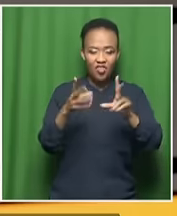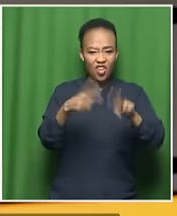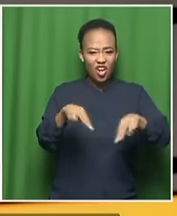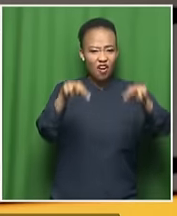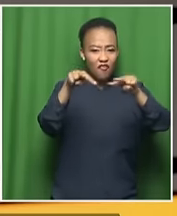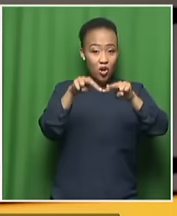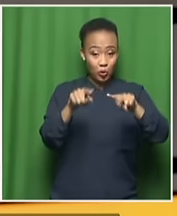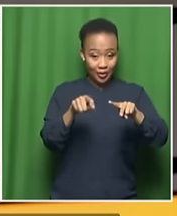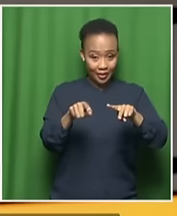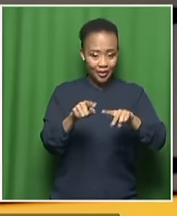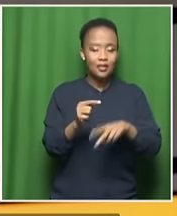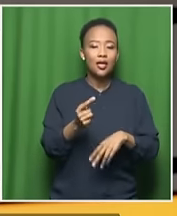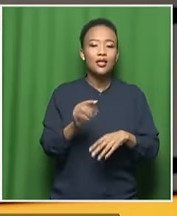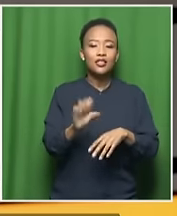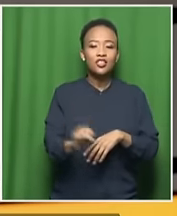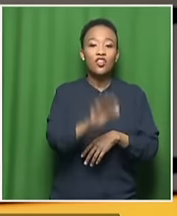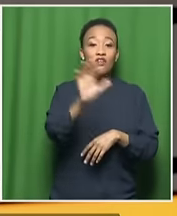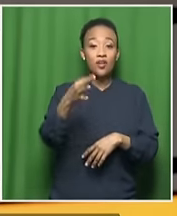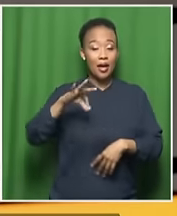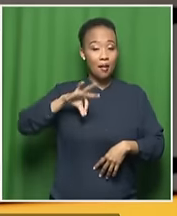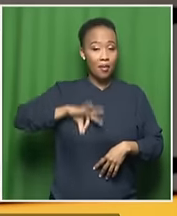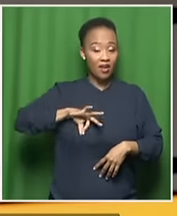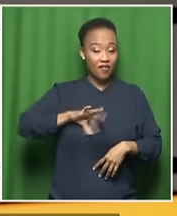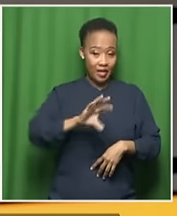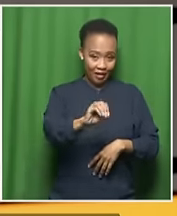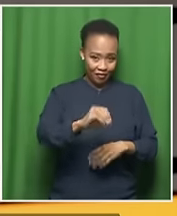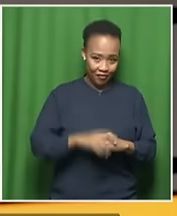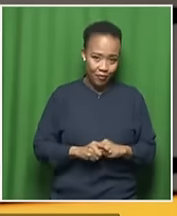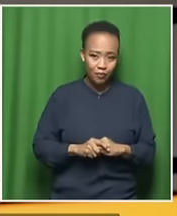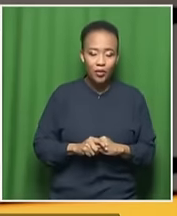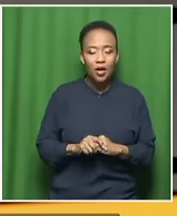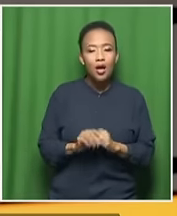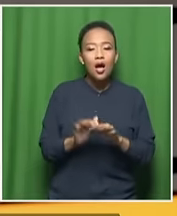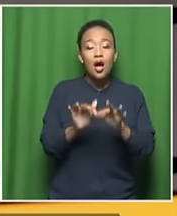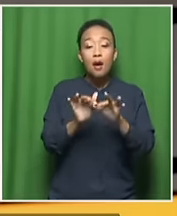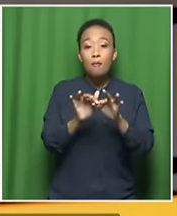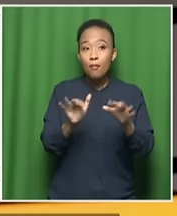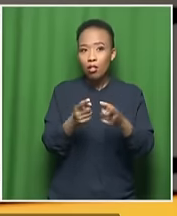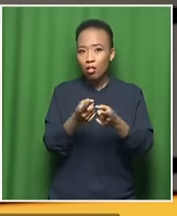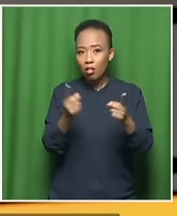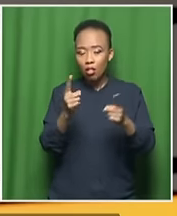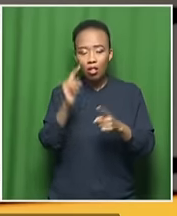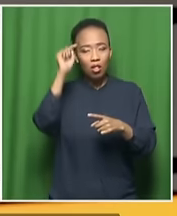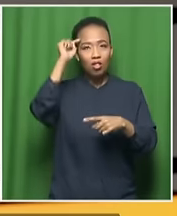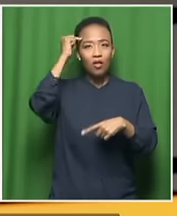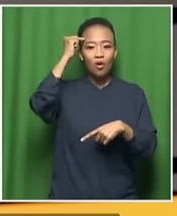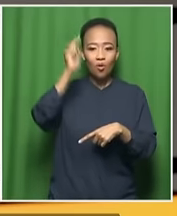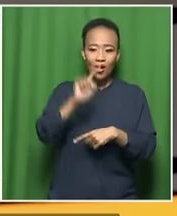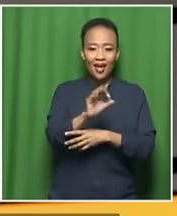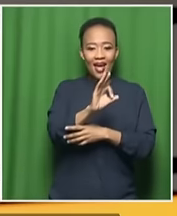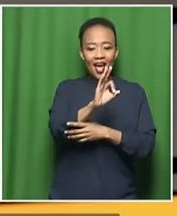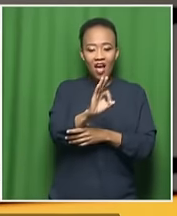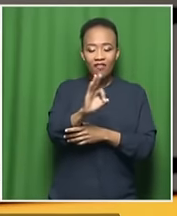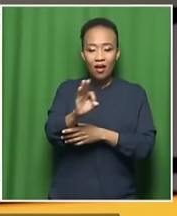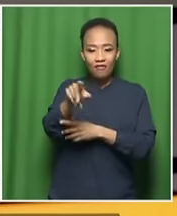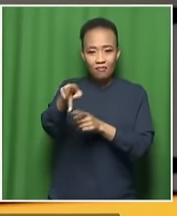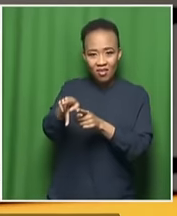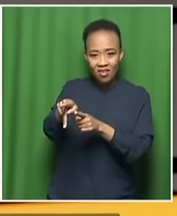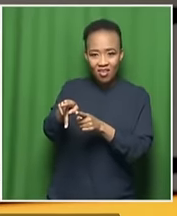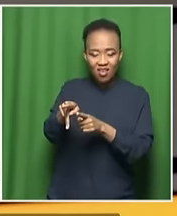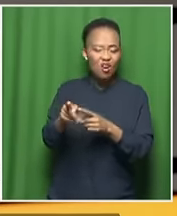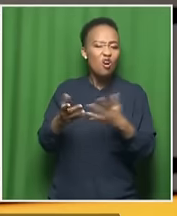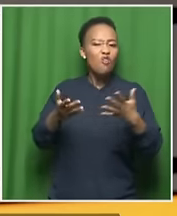South Africa. And that's why they're coming. People actually thought that the Freedom Front Plus is only for whites.